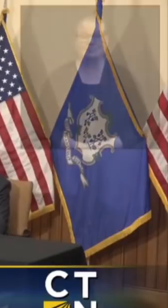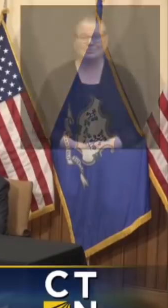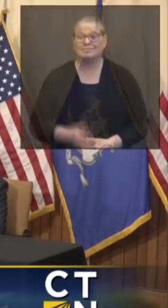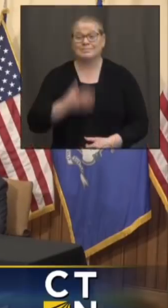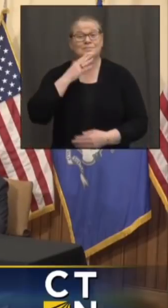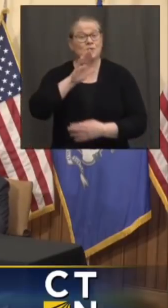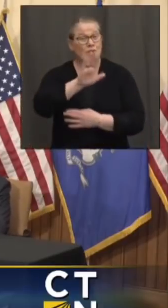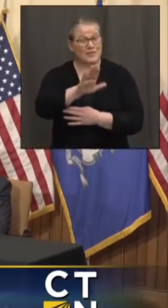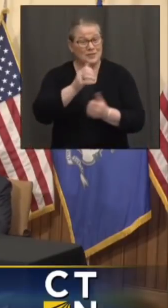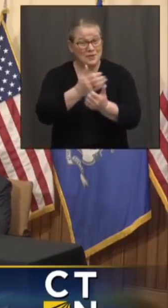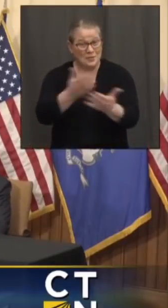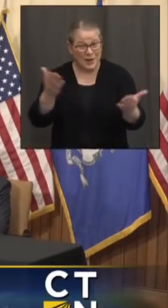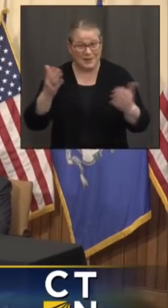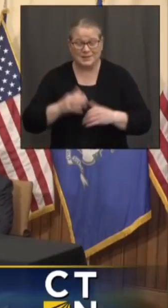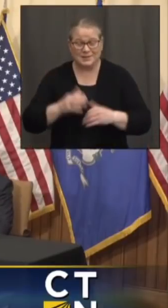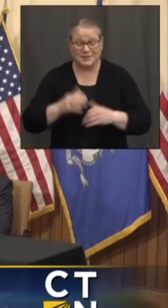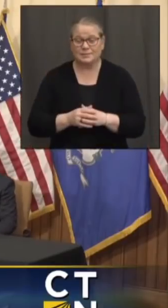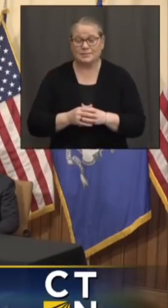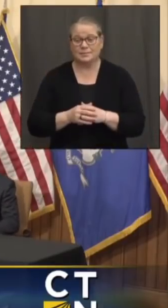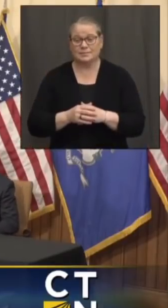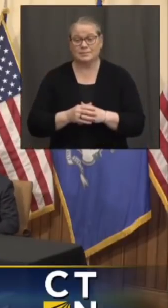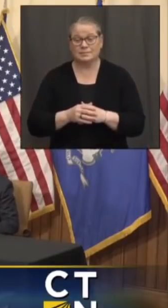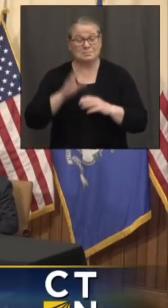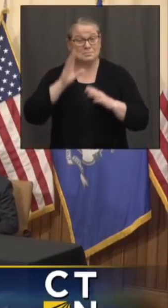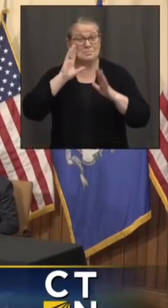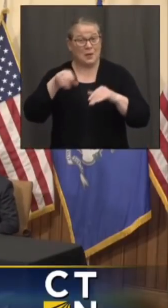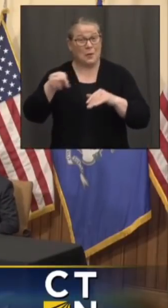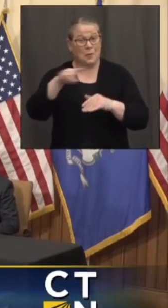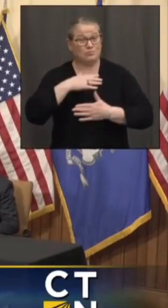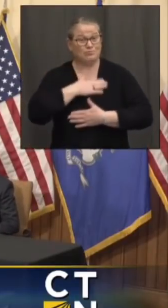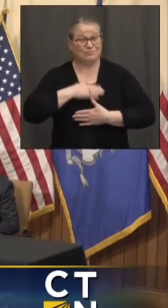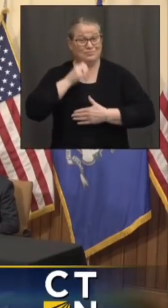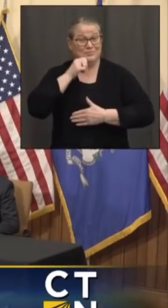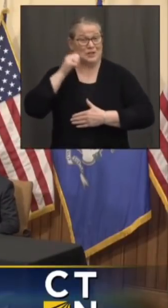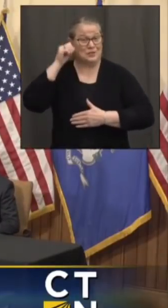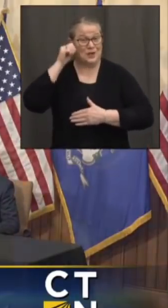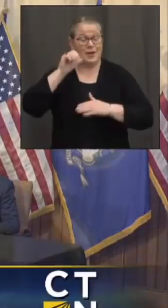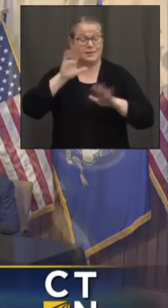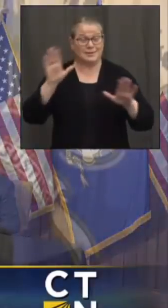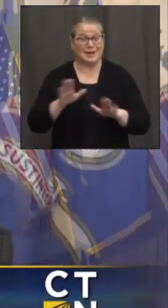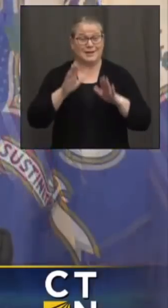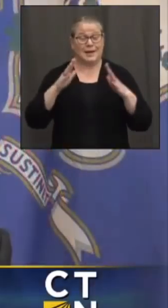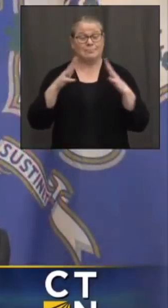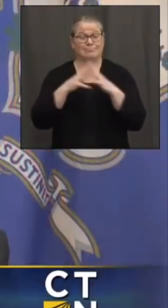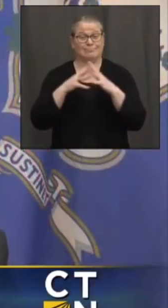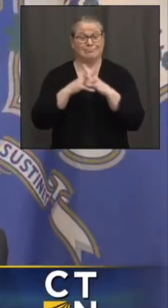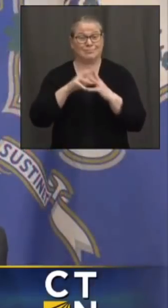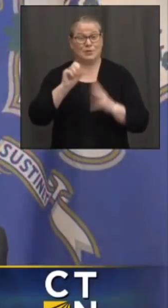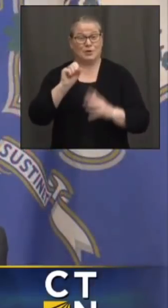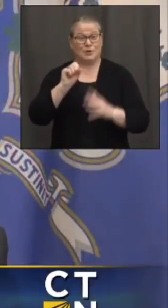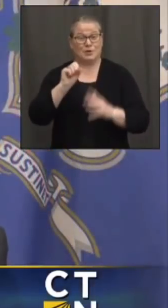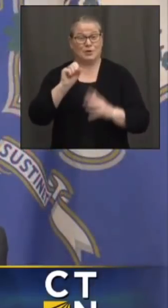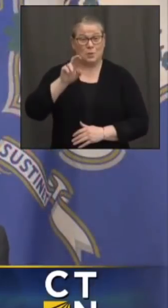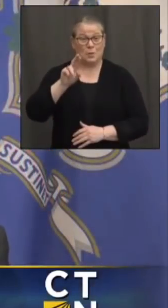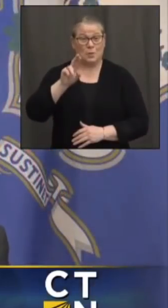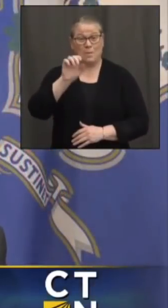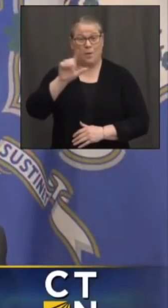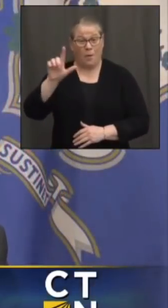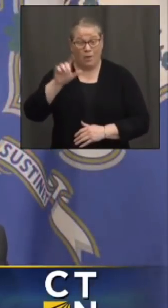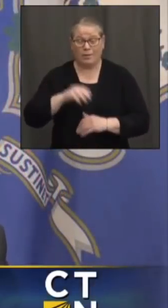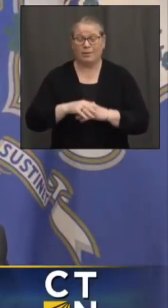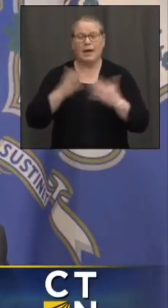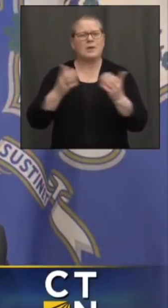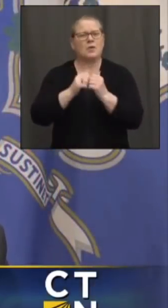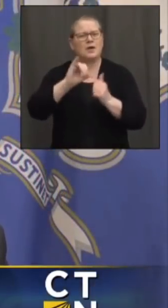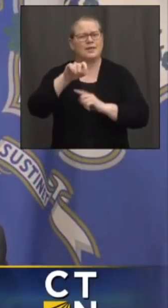Good afternoon, everybody. I hope you had an exciting Super Bowl Sunday. Here with Josh and Paul. Cut to the chase